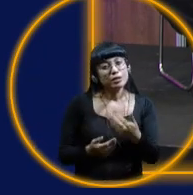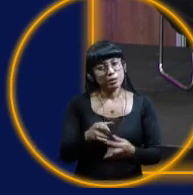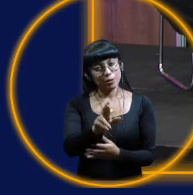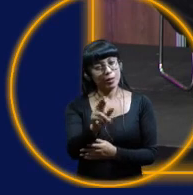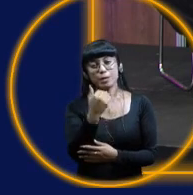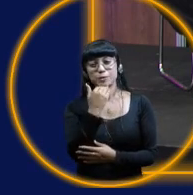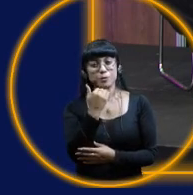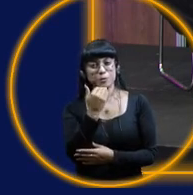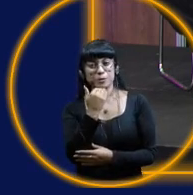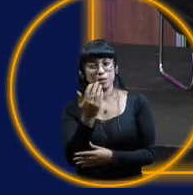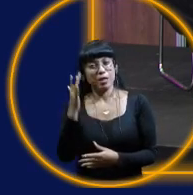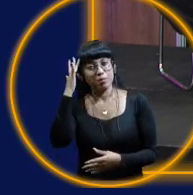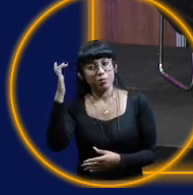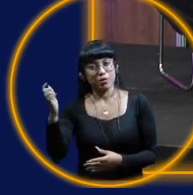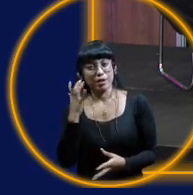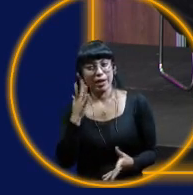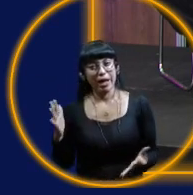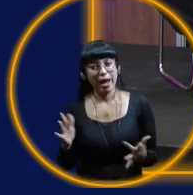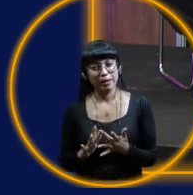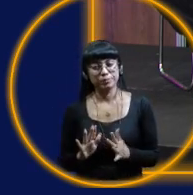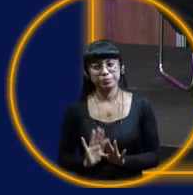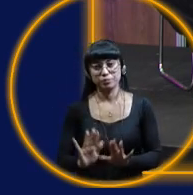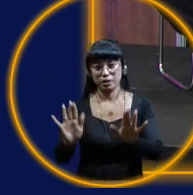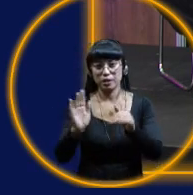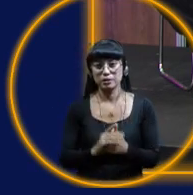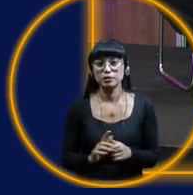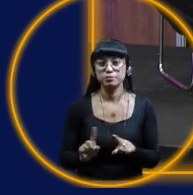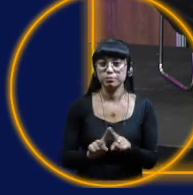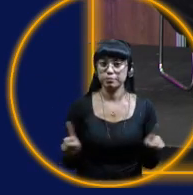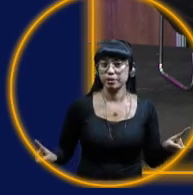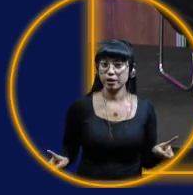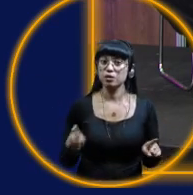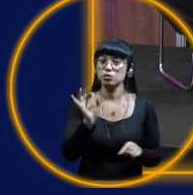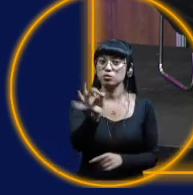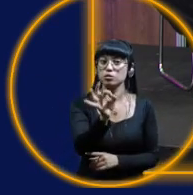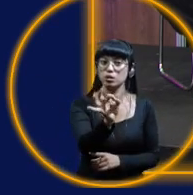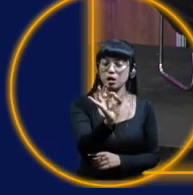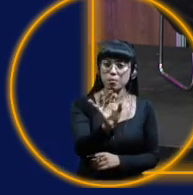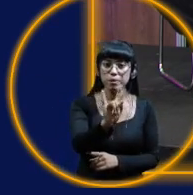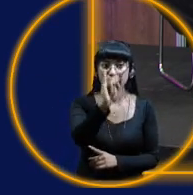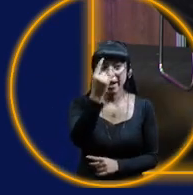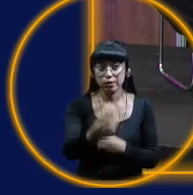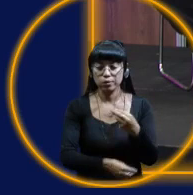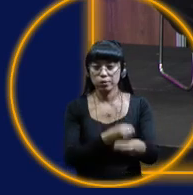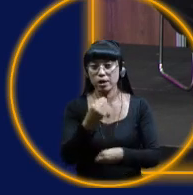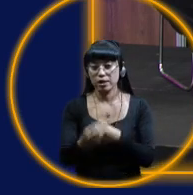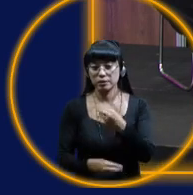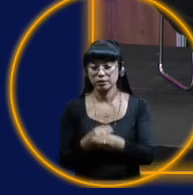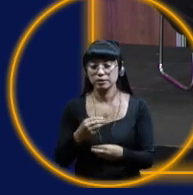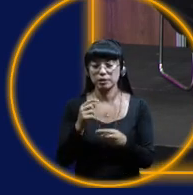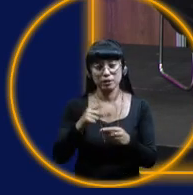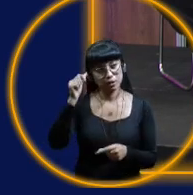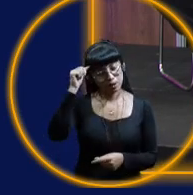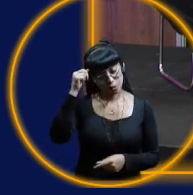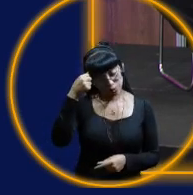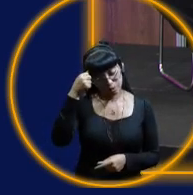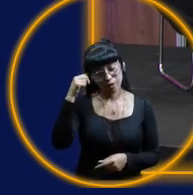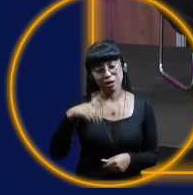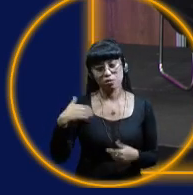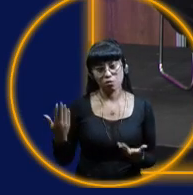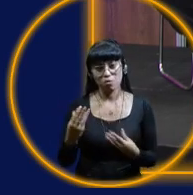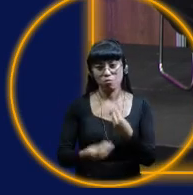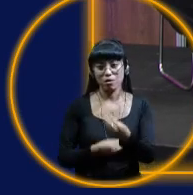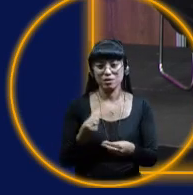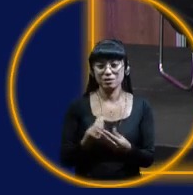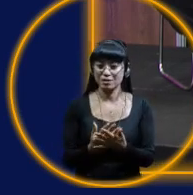but almost every time I go to make something, I have to re-remember how to make things.